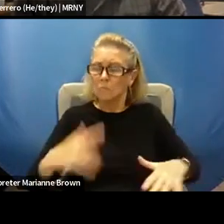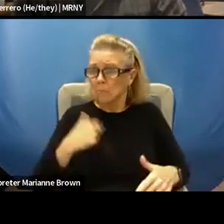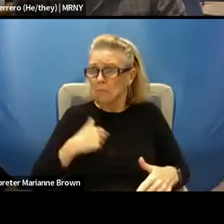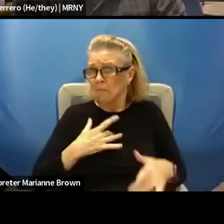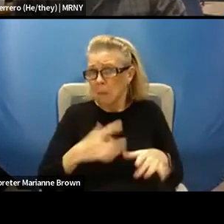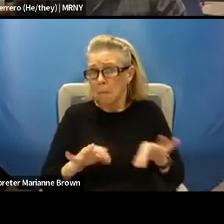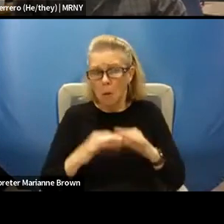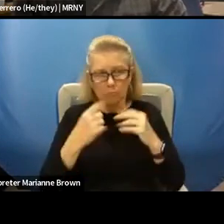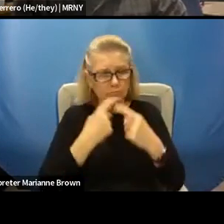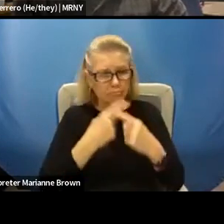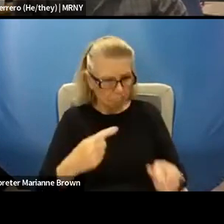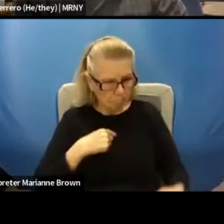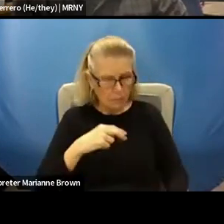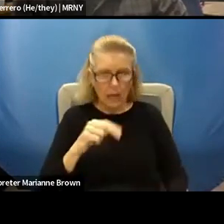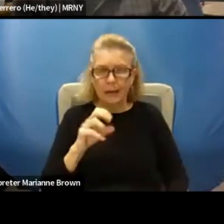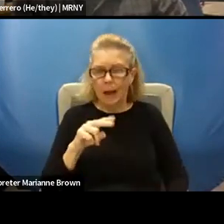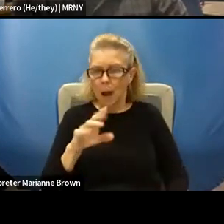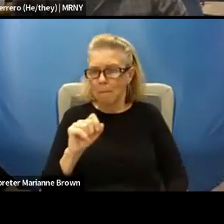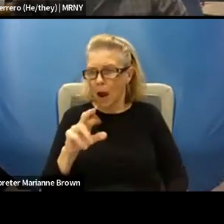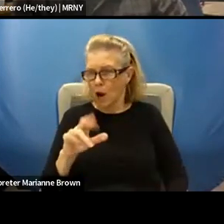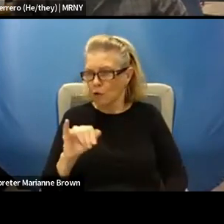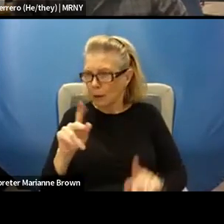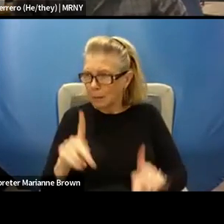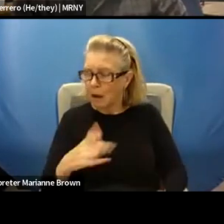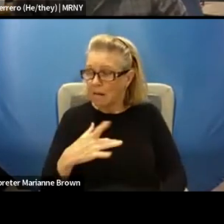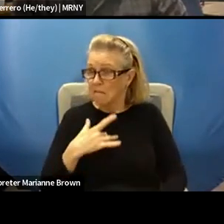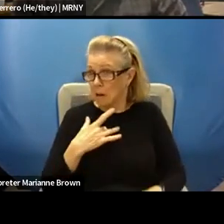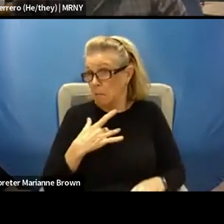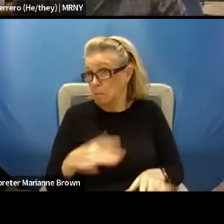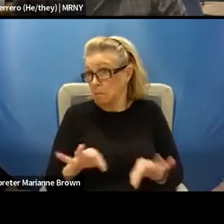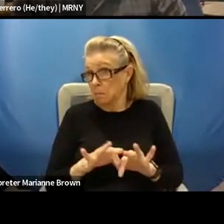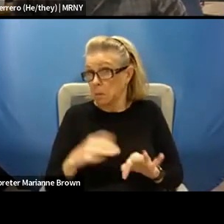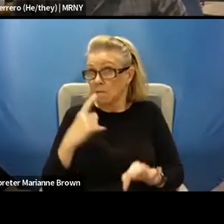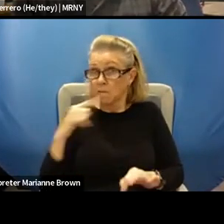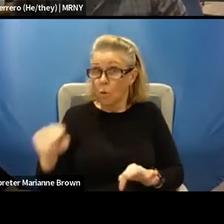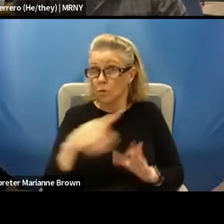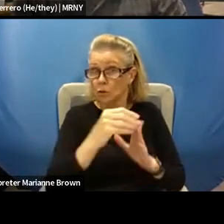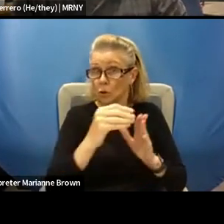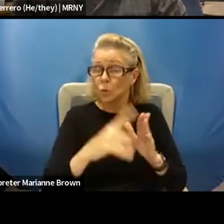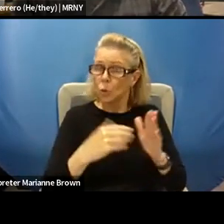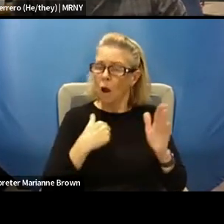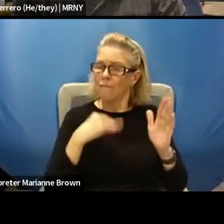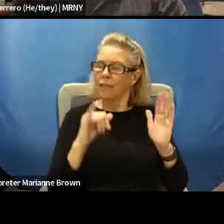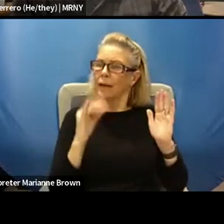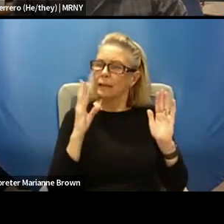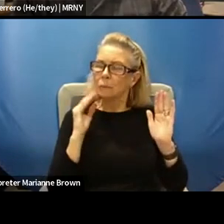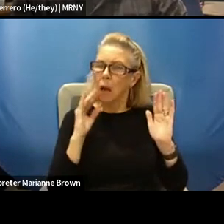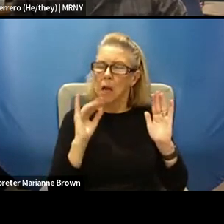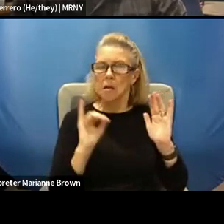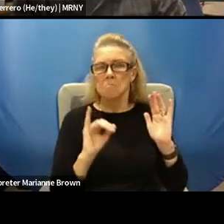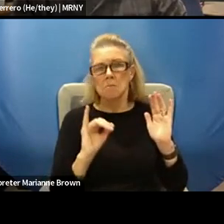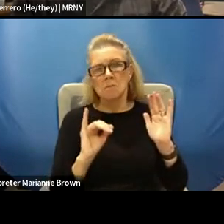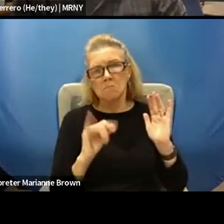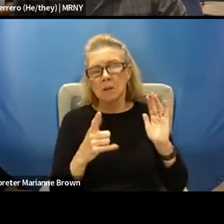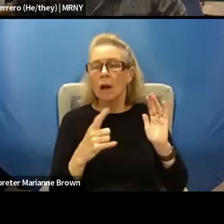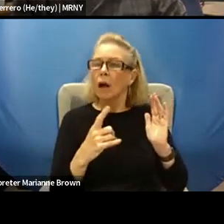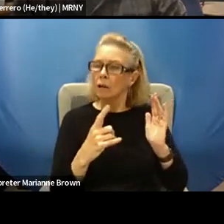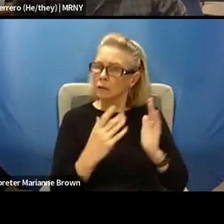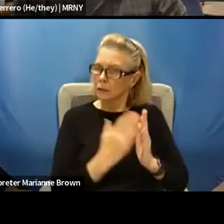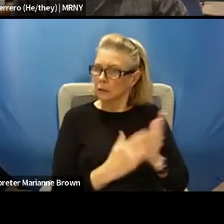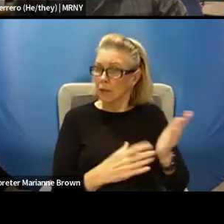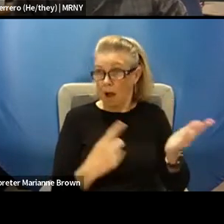I'm a non-binary person, because I feel like it's important for students to have that experience of just saying, okay, there are some of us